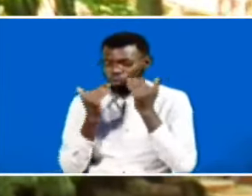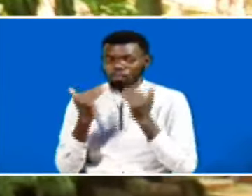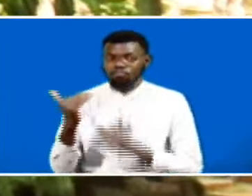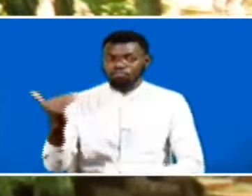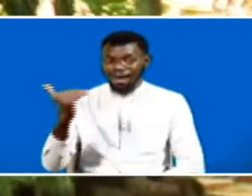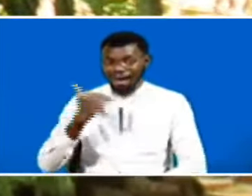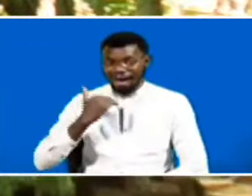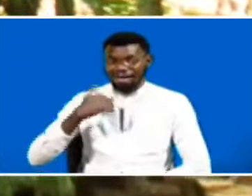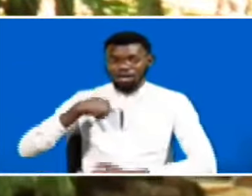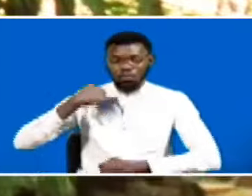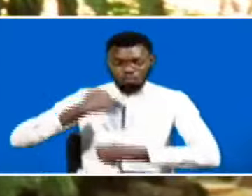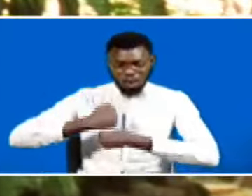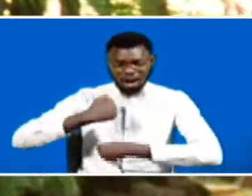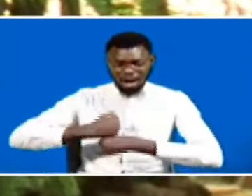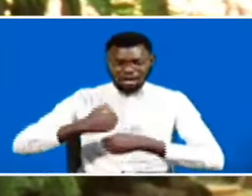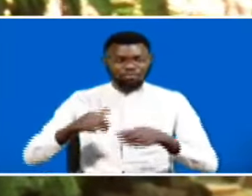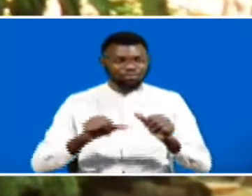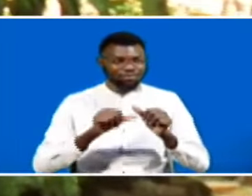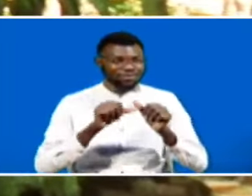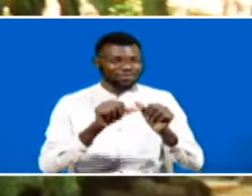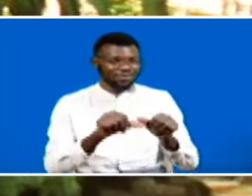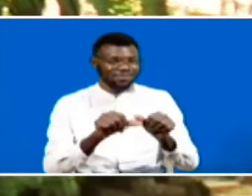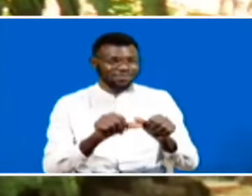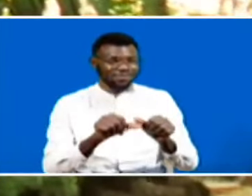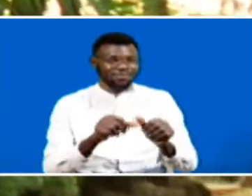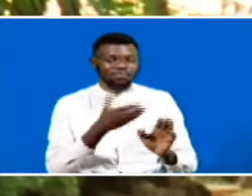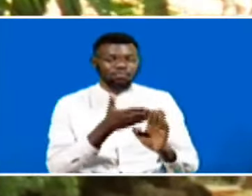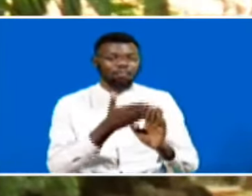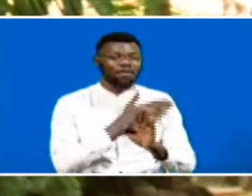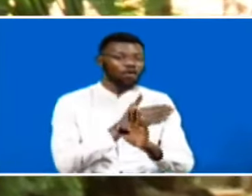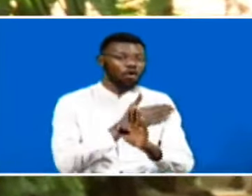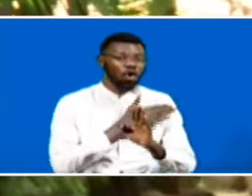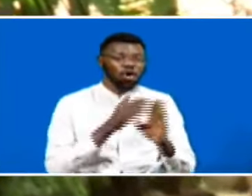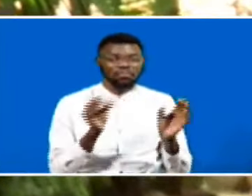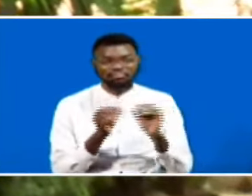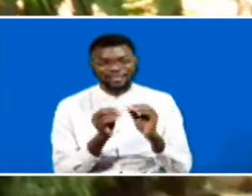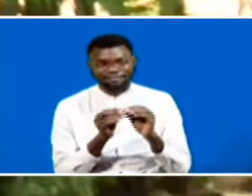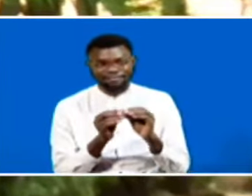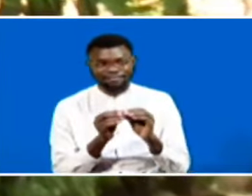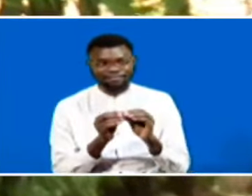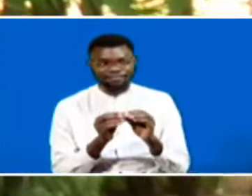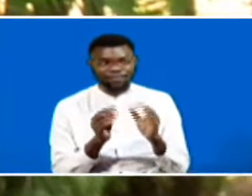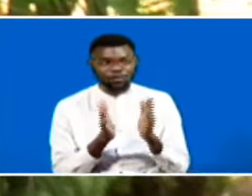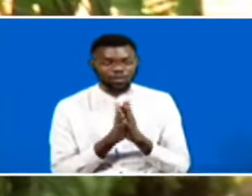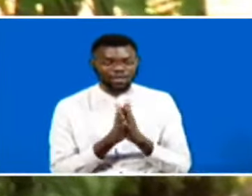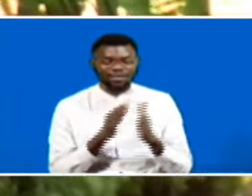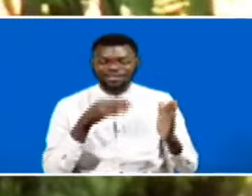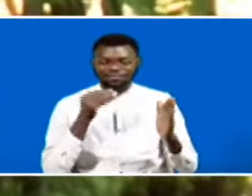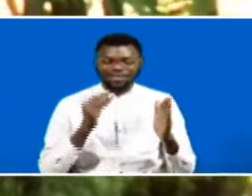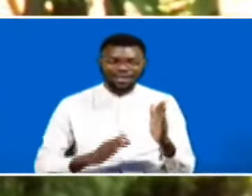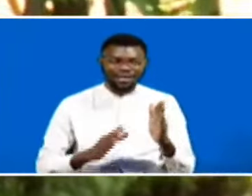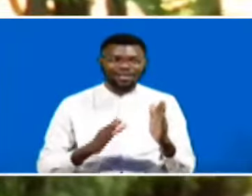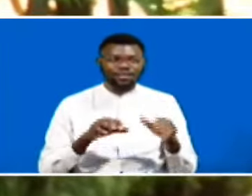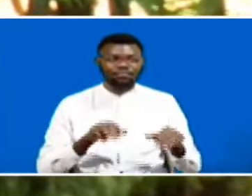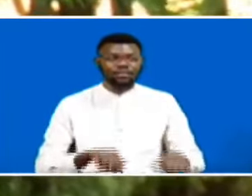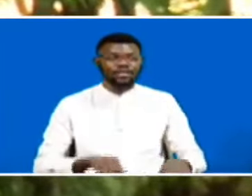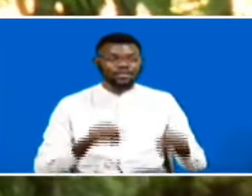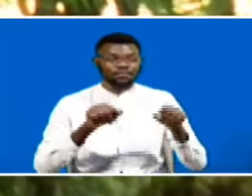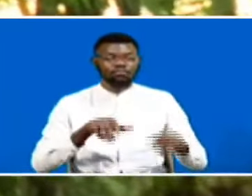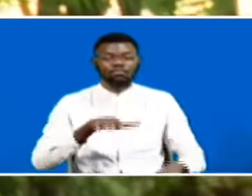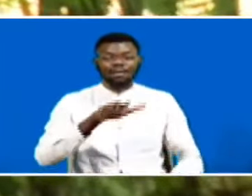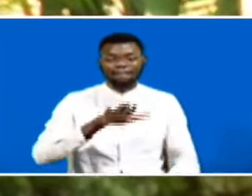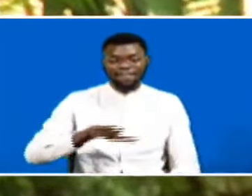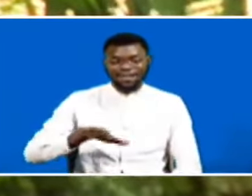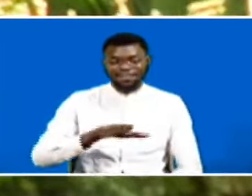proceed with the work. We had a meeting with the speaker, who is the chairman of Parliamentary